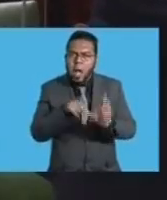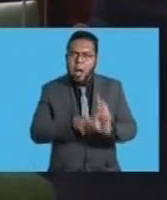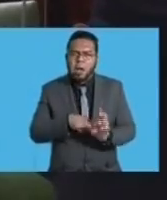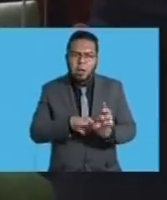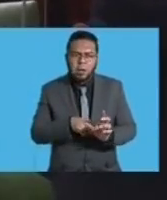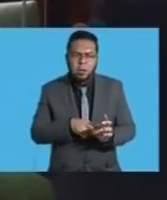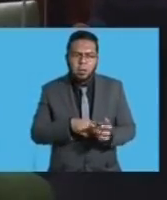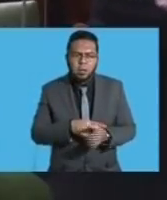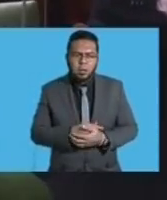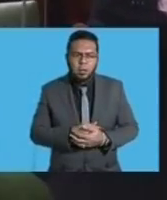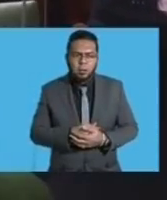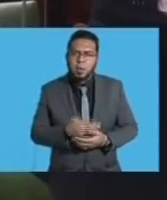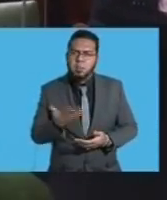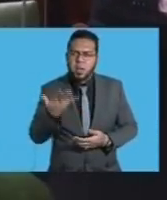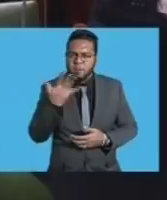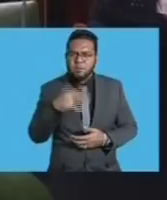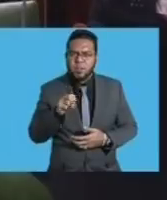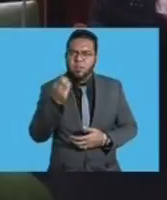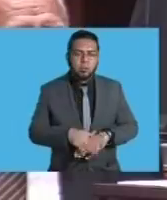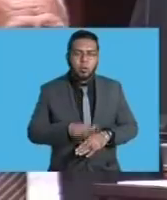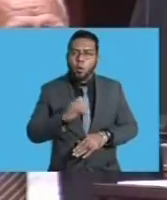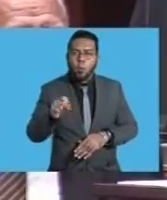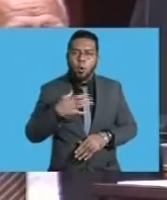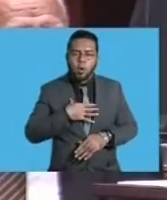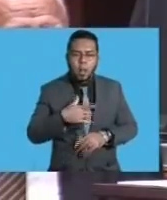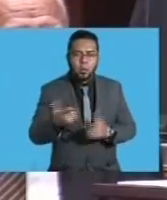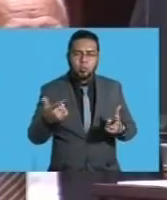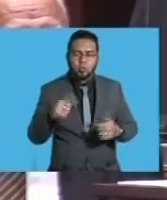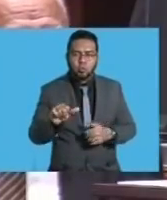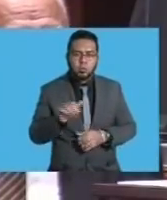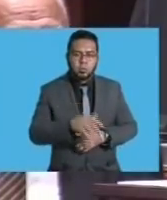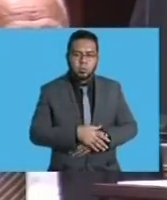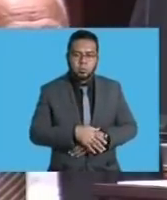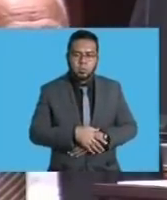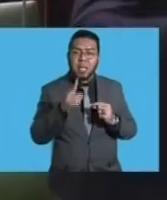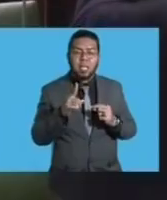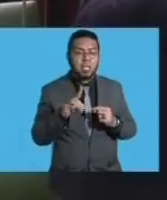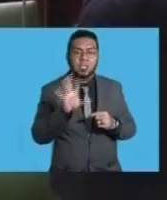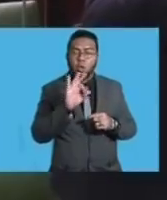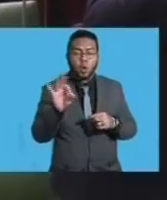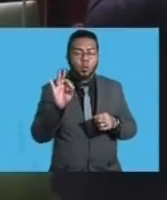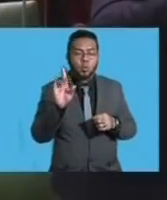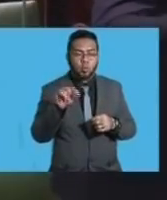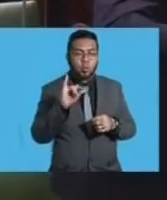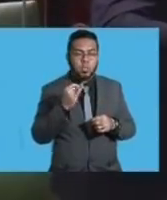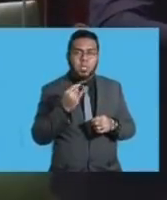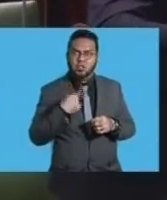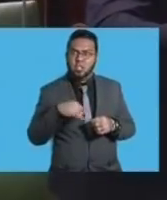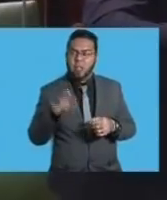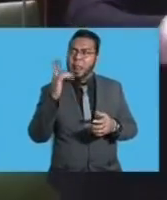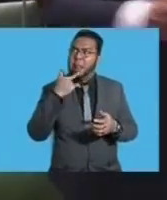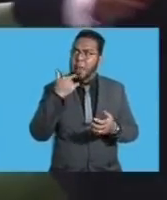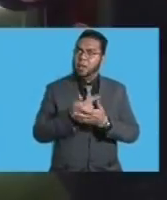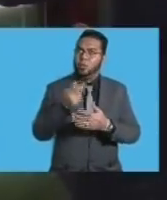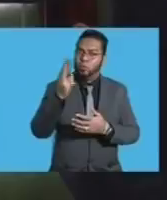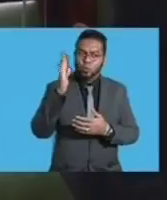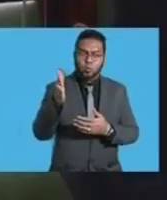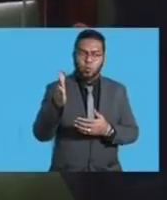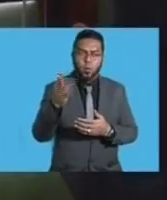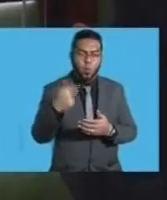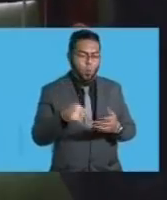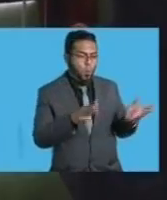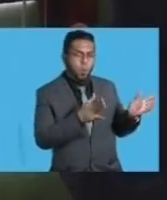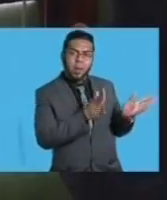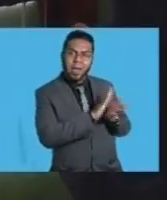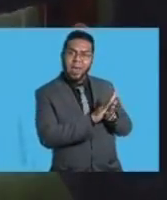by the Hansard reporters, which was approved, confirming he uttered that comment. He's actually just lied to you, Madam Speaker, when